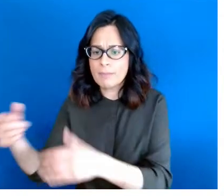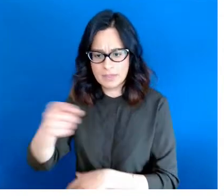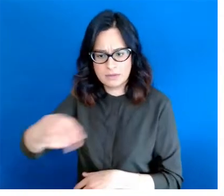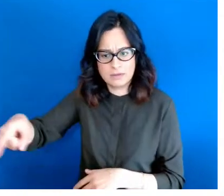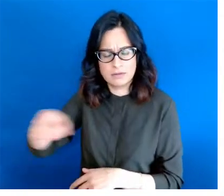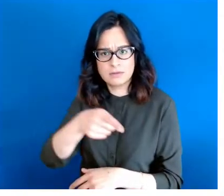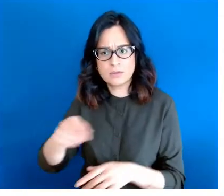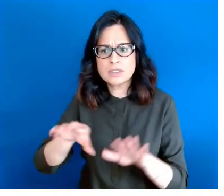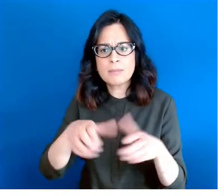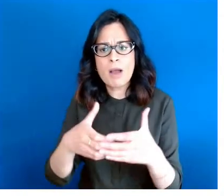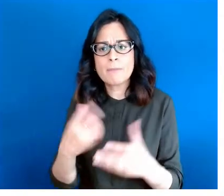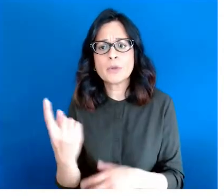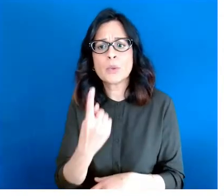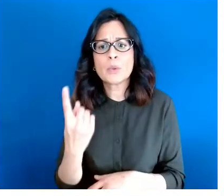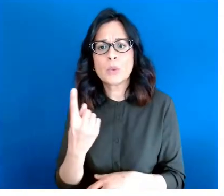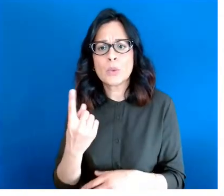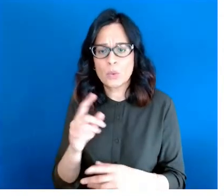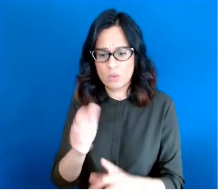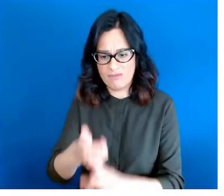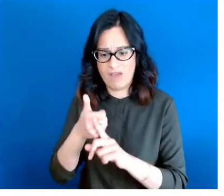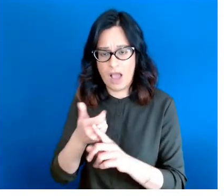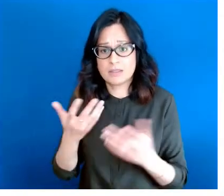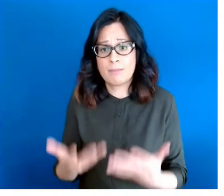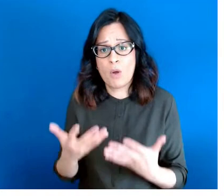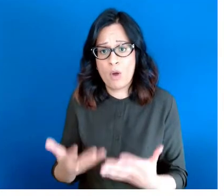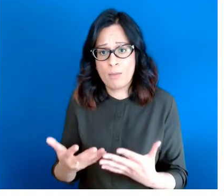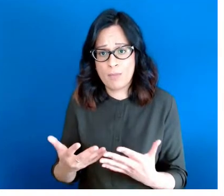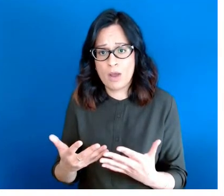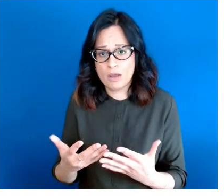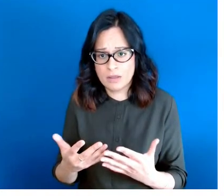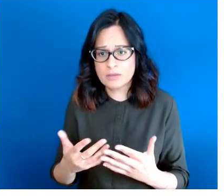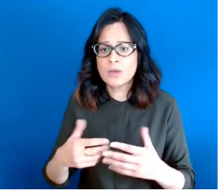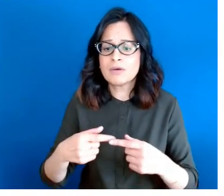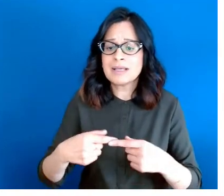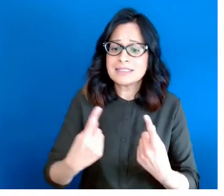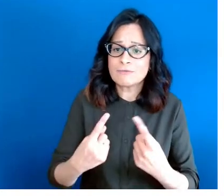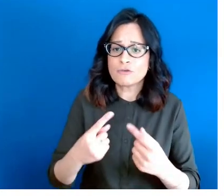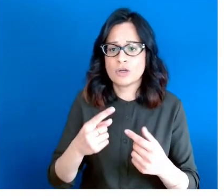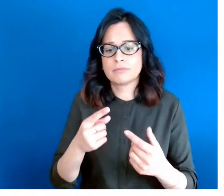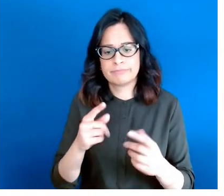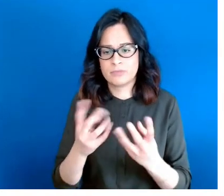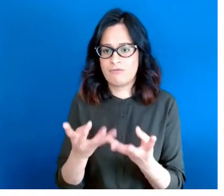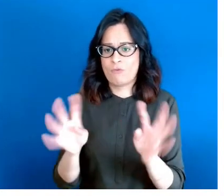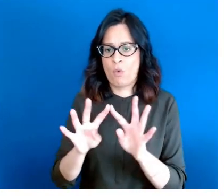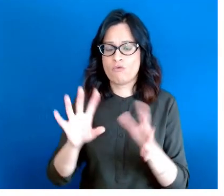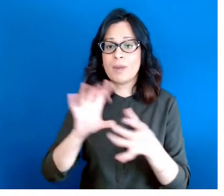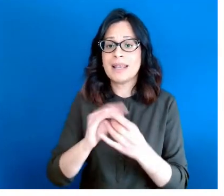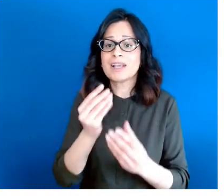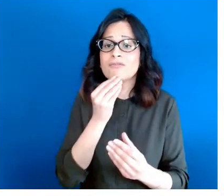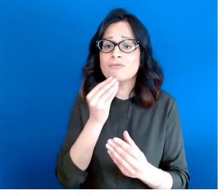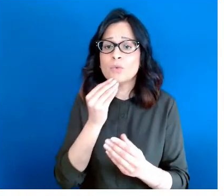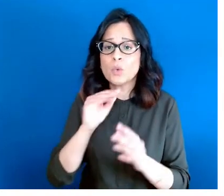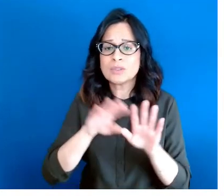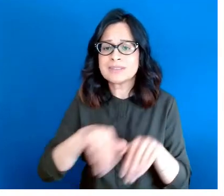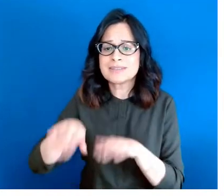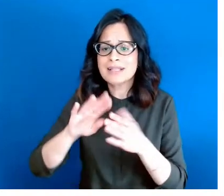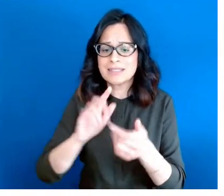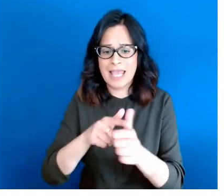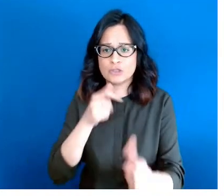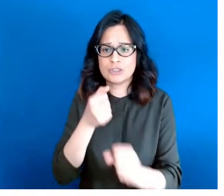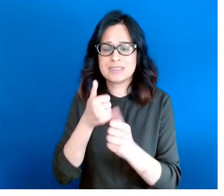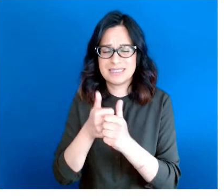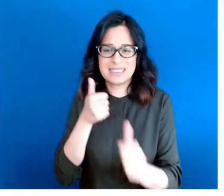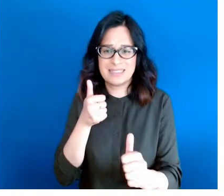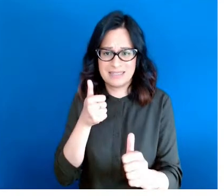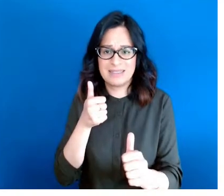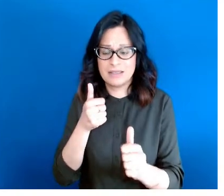One of our advisors at the moment, Allergy, our nurse advisor, is involved in a forum with the Food Standards Agency, and we also are